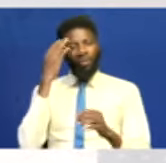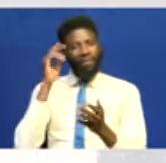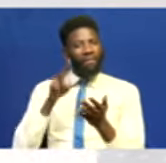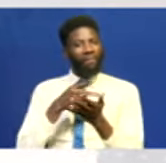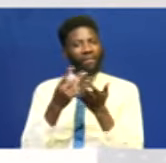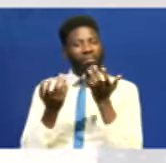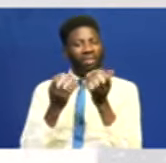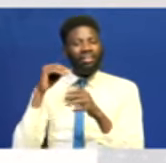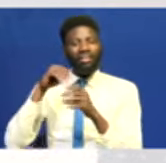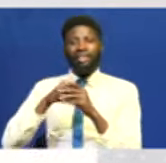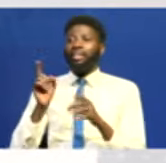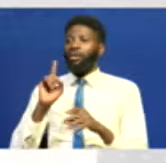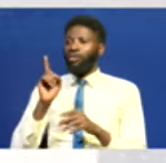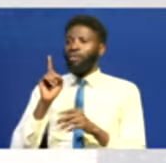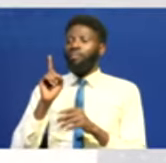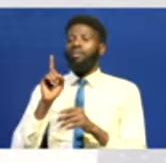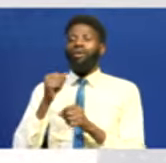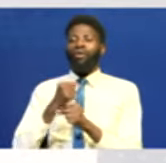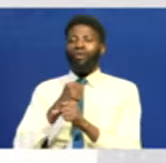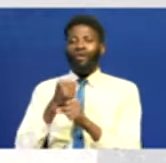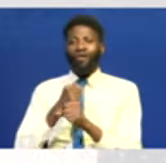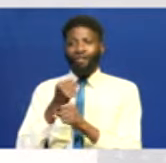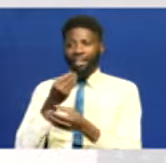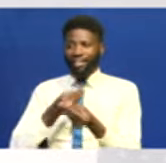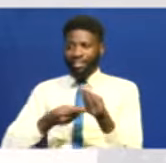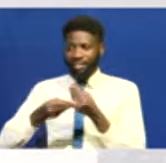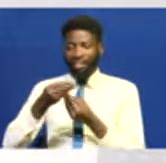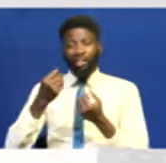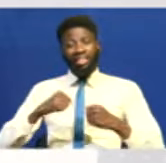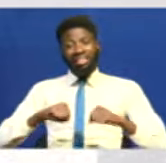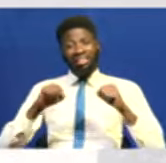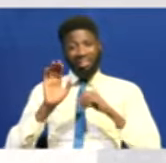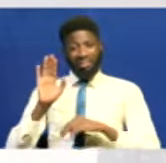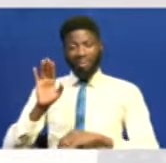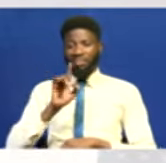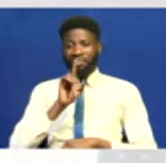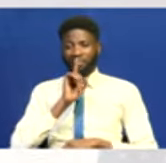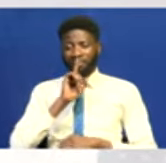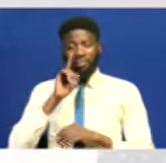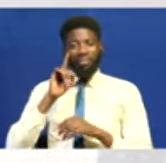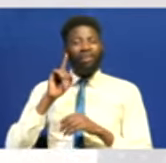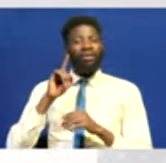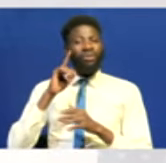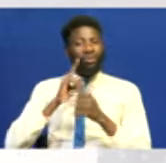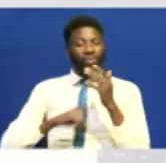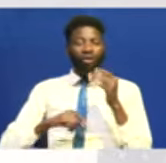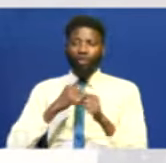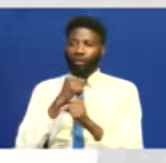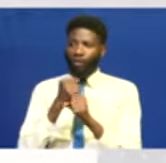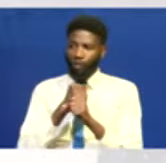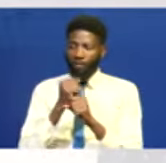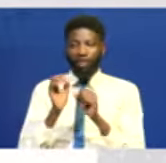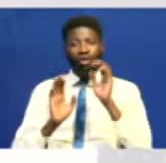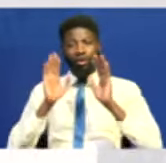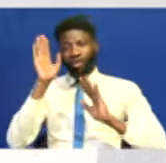Exchange. Nairobi Coffee Exchange Chair Peter Gekonyo says the coffee auction only attracts an average of